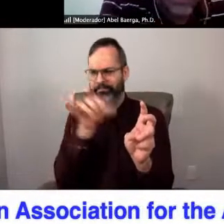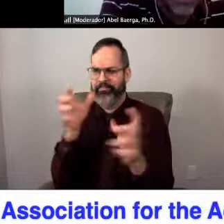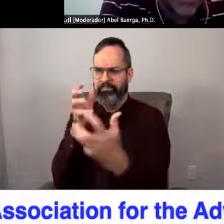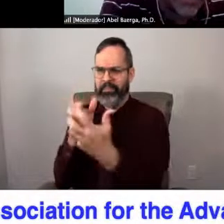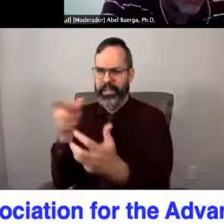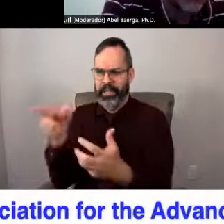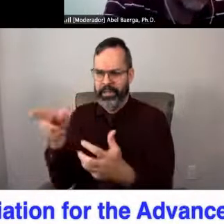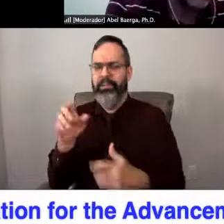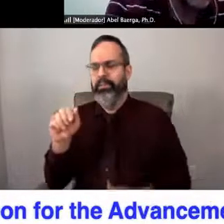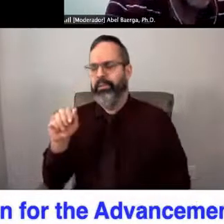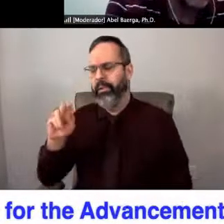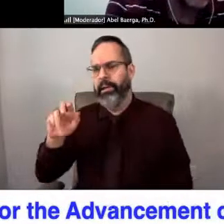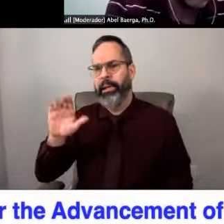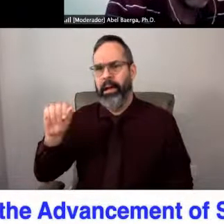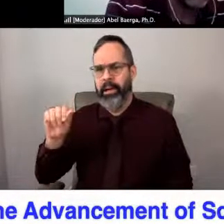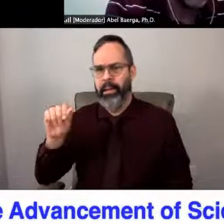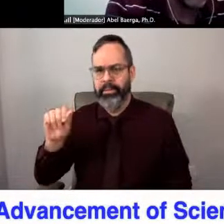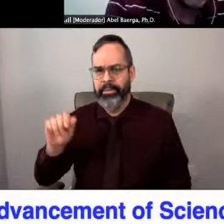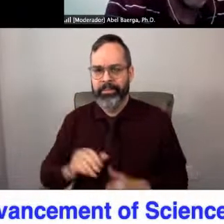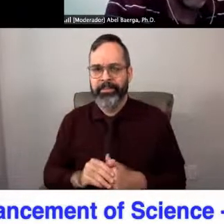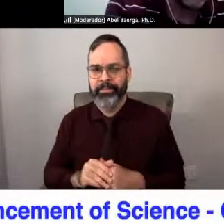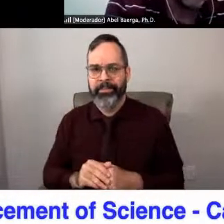Angelica.